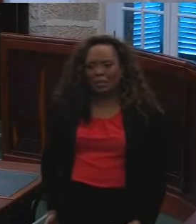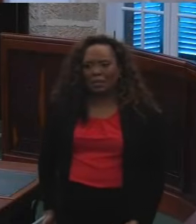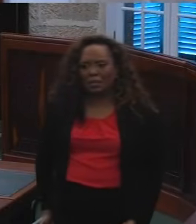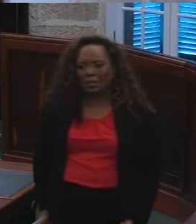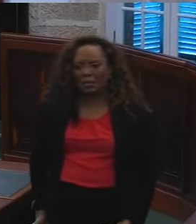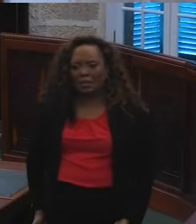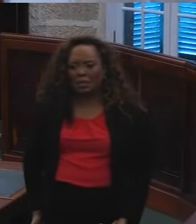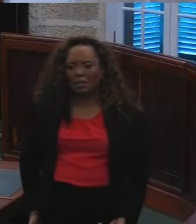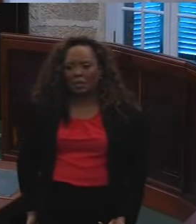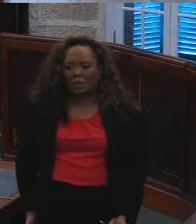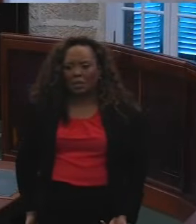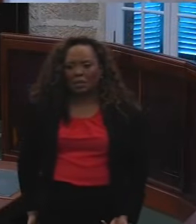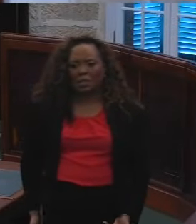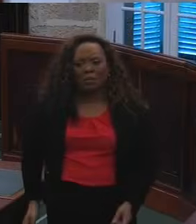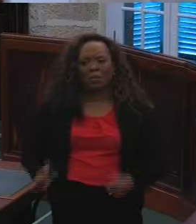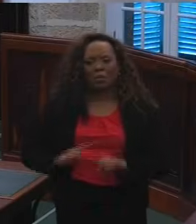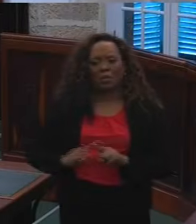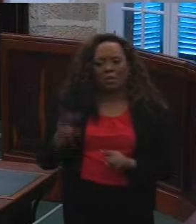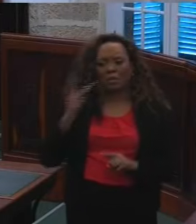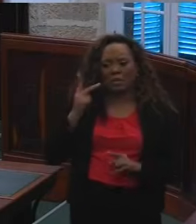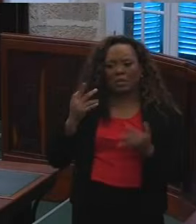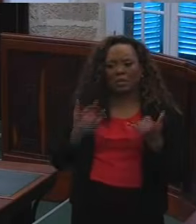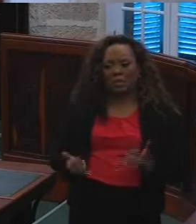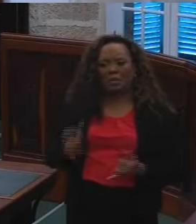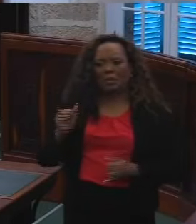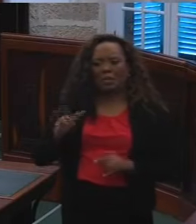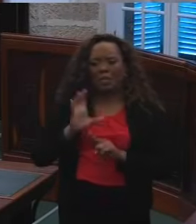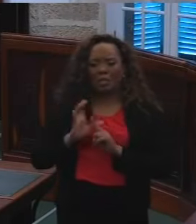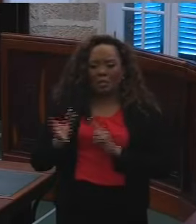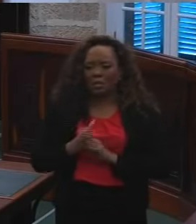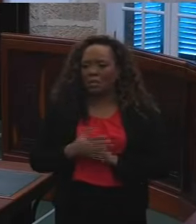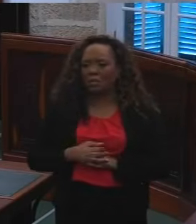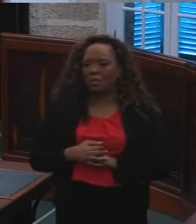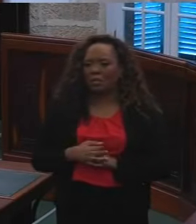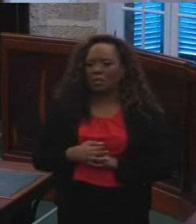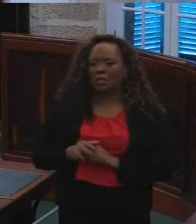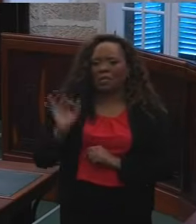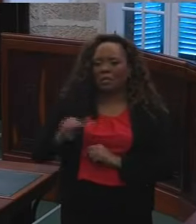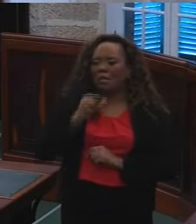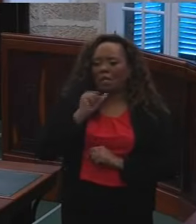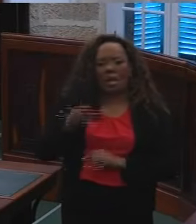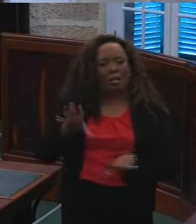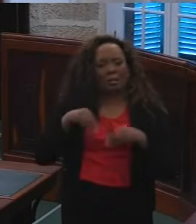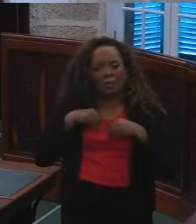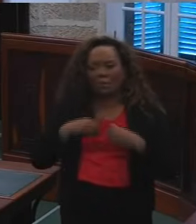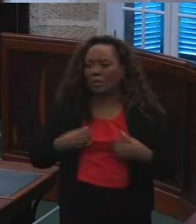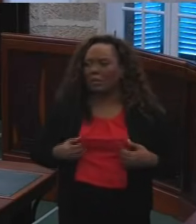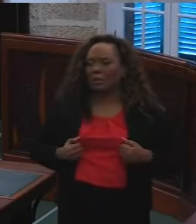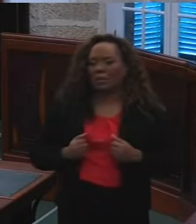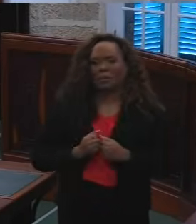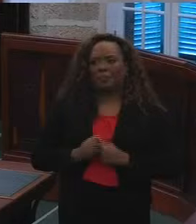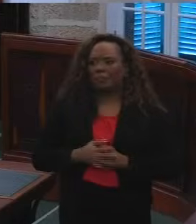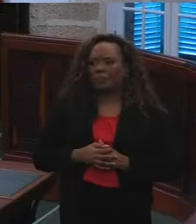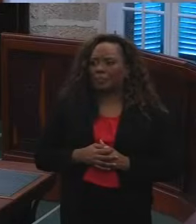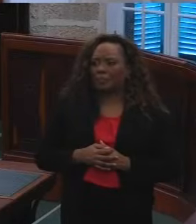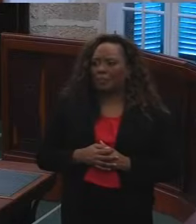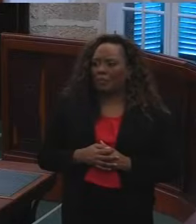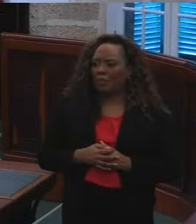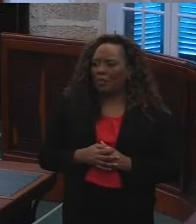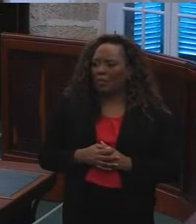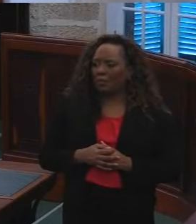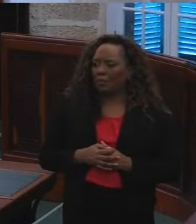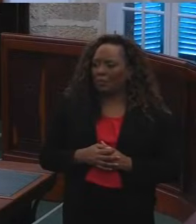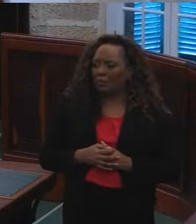Barbados, it's a cultural paradigm that is just not acceptable. And a lot of the responsibility